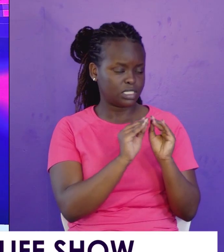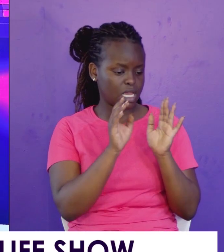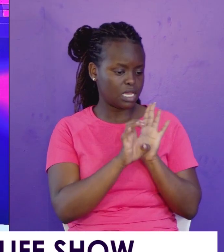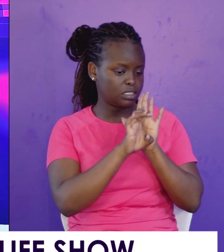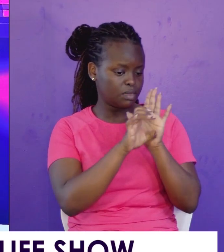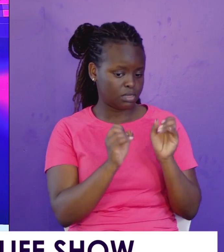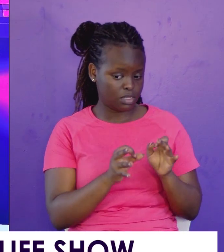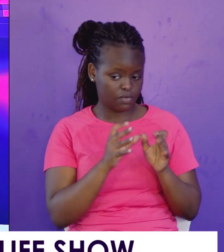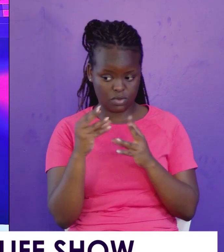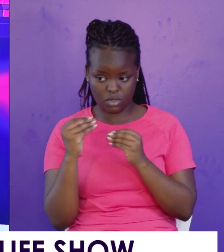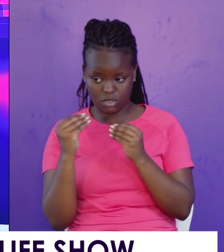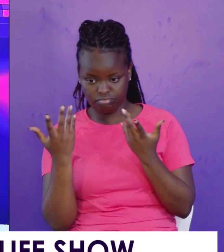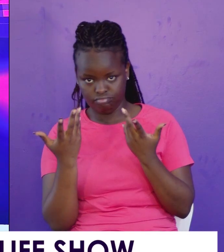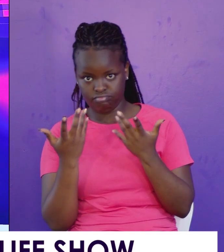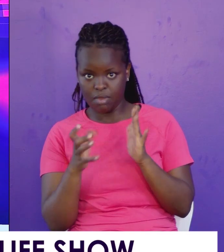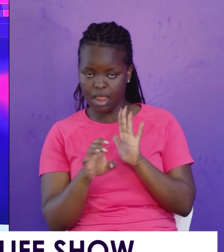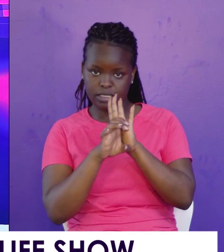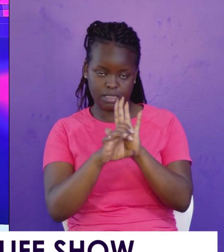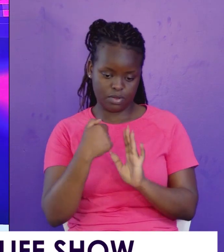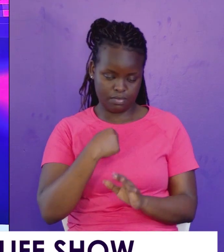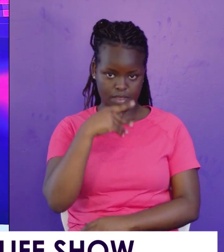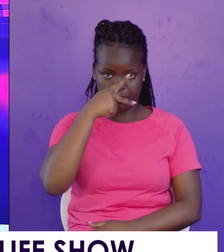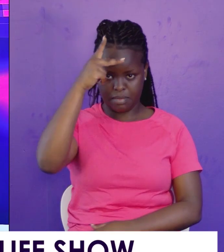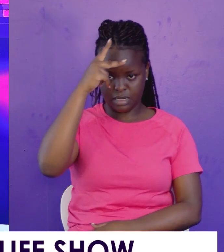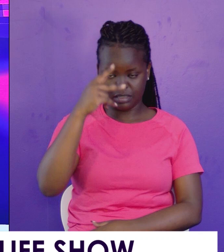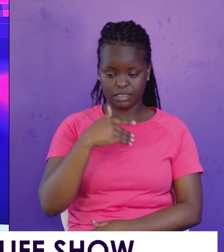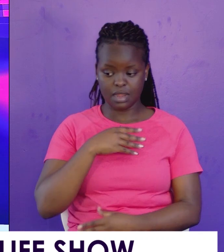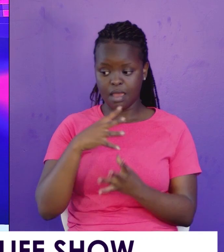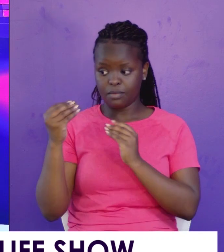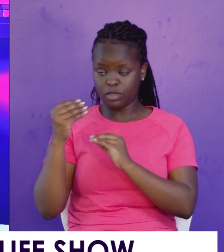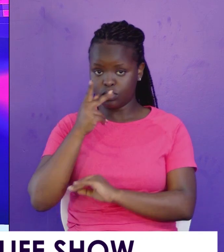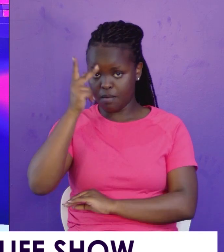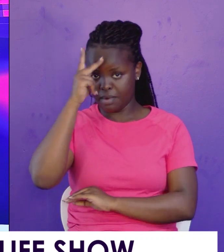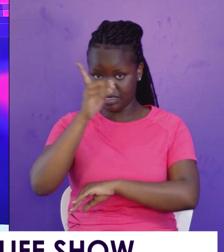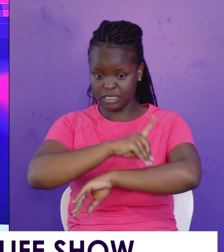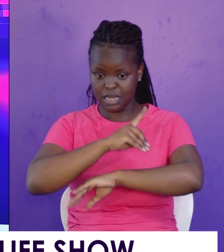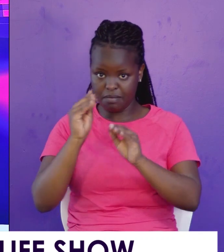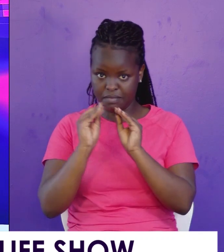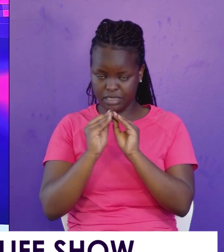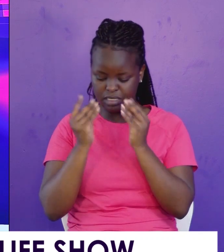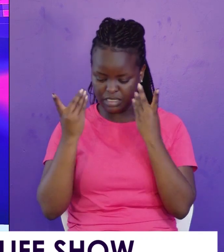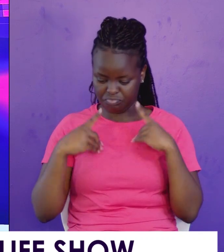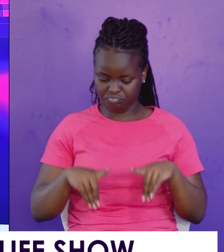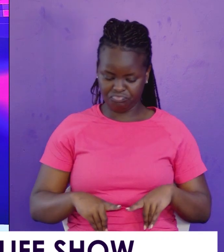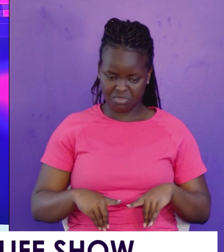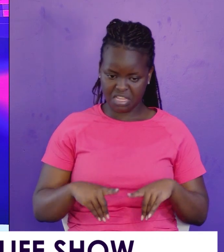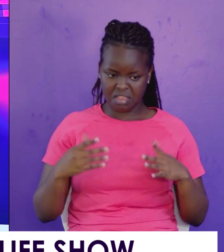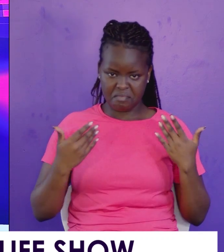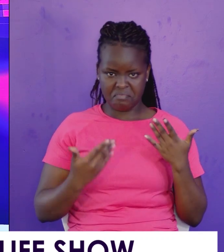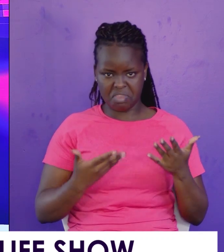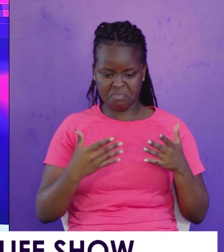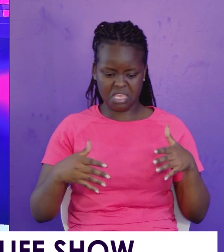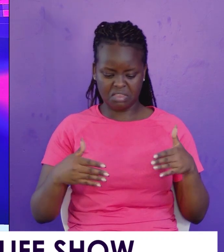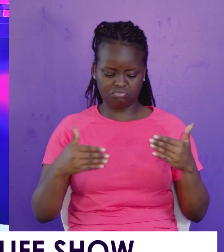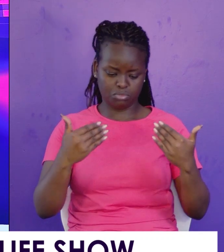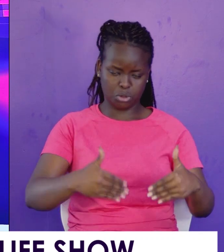are going to, let's say, for instance, I'm a parent. Yeah. I'm going to a parents' day meeting. Yeah. And I'm dressed in maybe shorts and